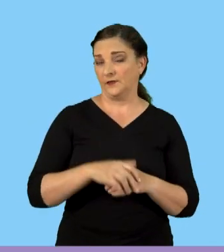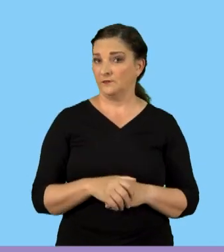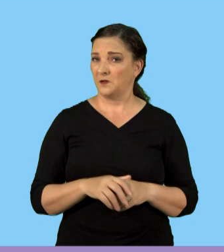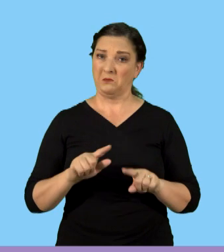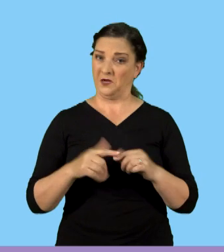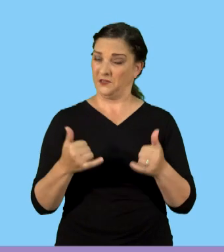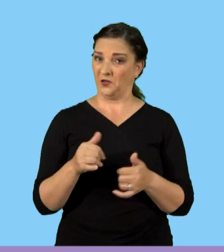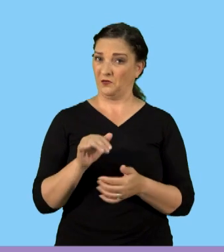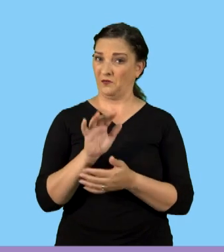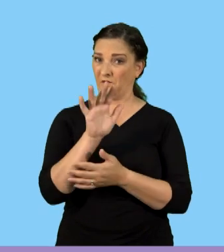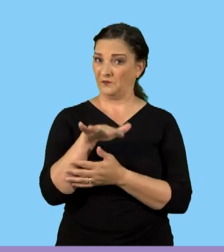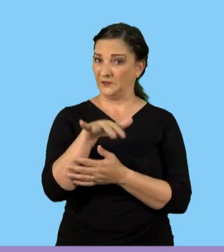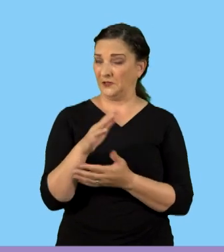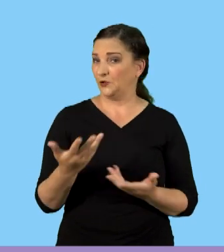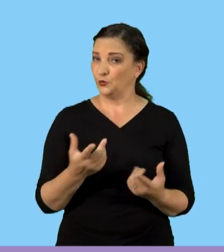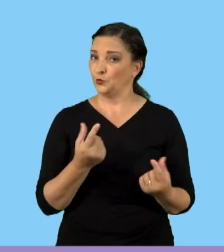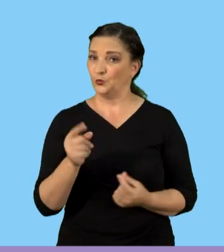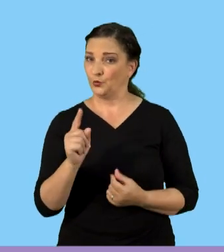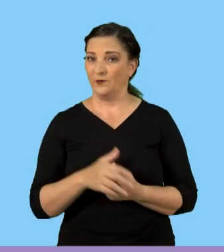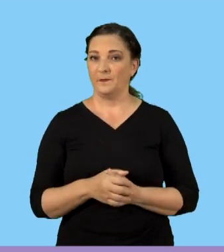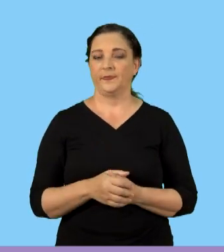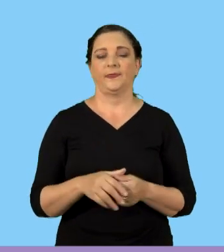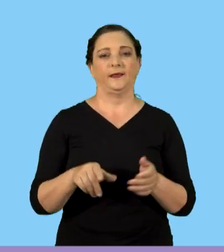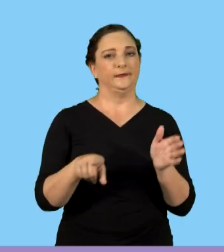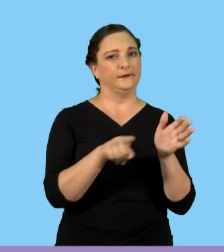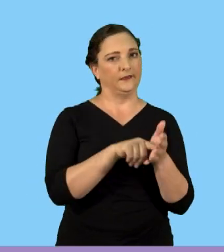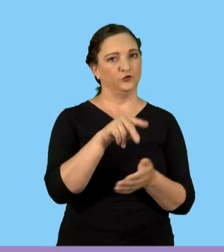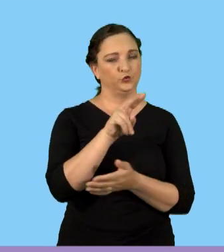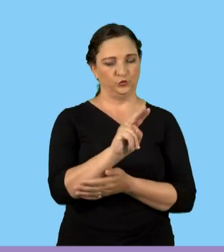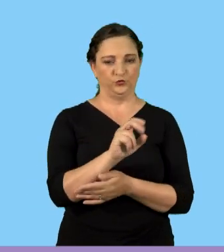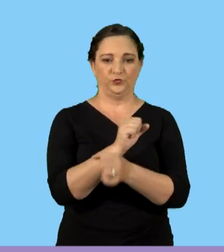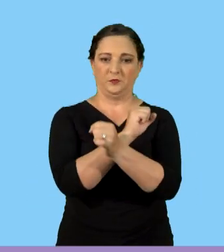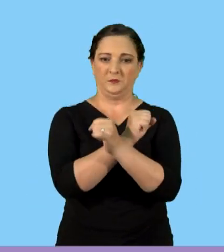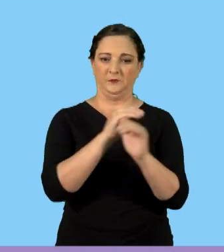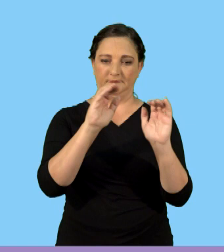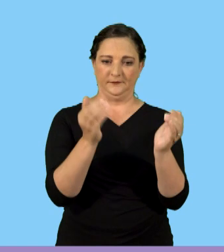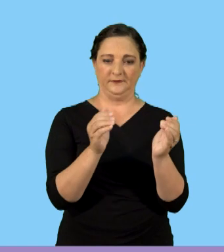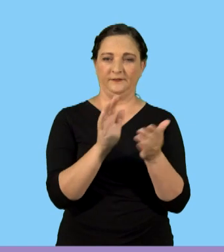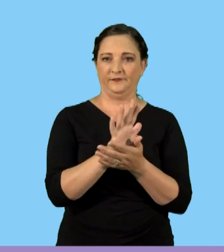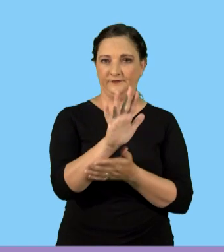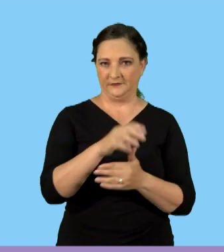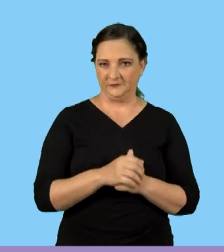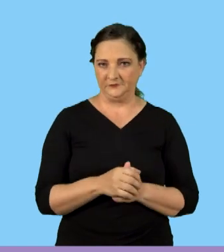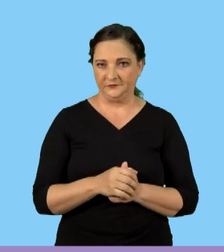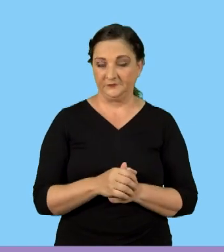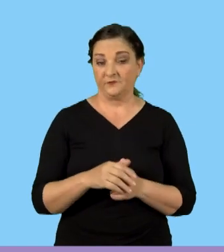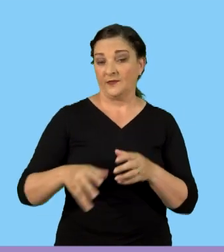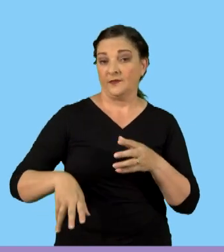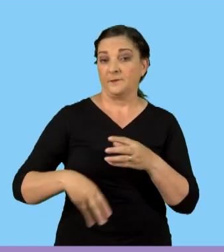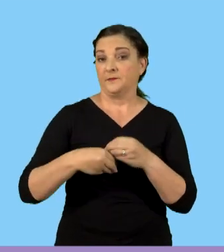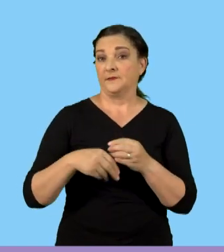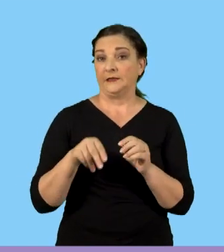negative 8. What about the 15th term? That is going to be a negative 2 multiplied by